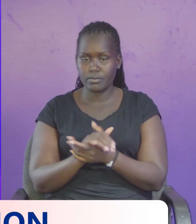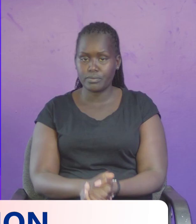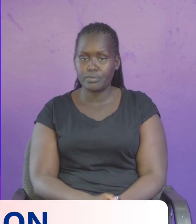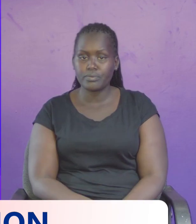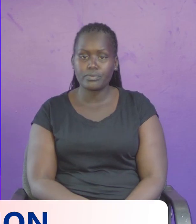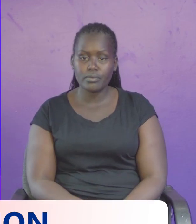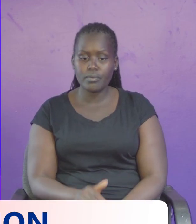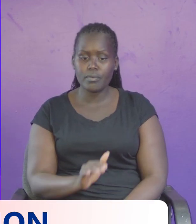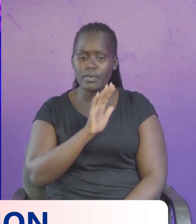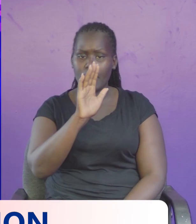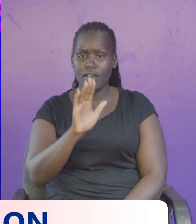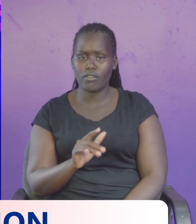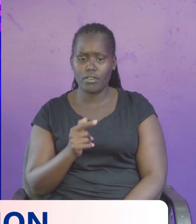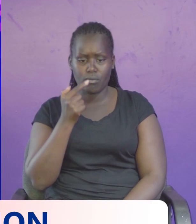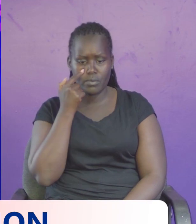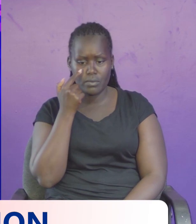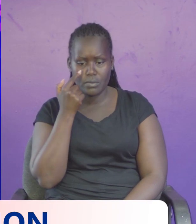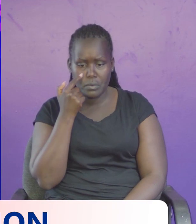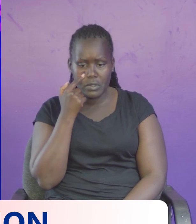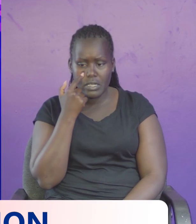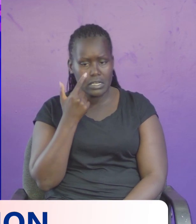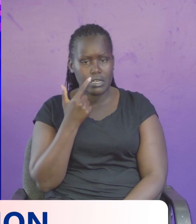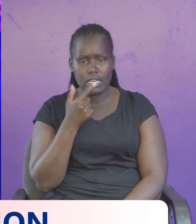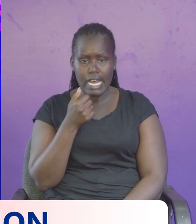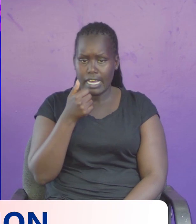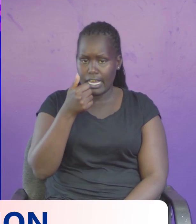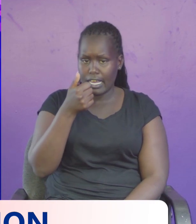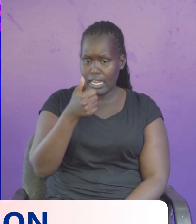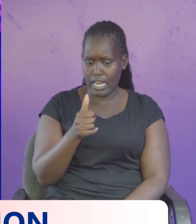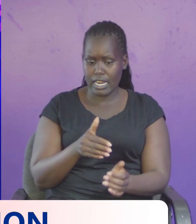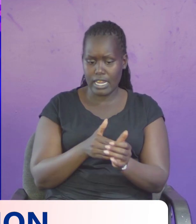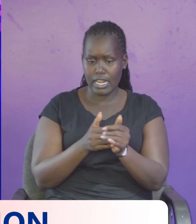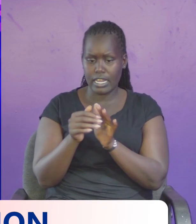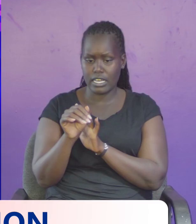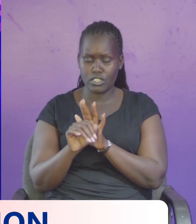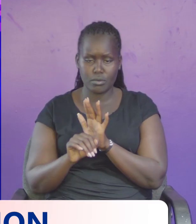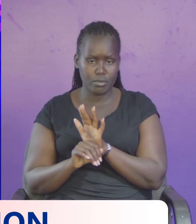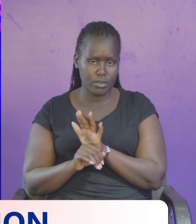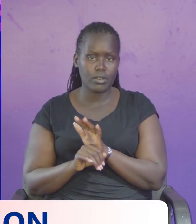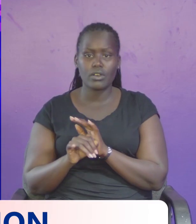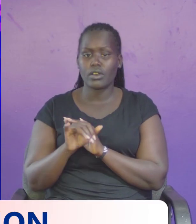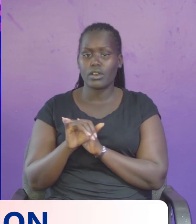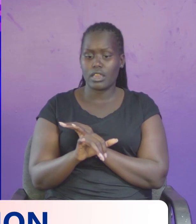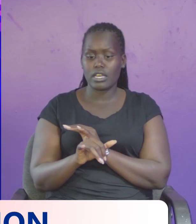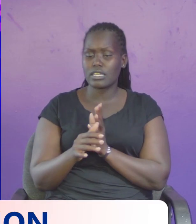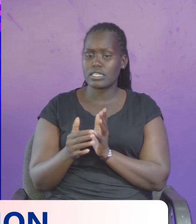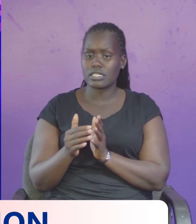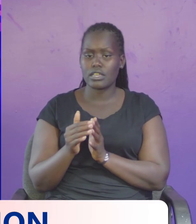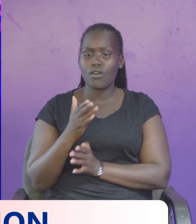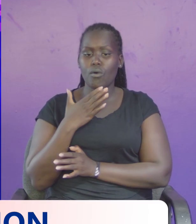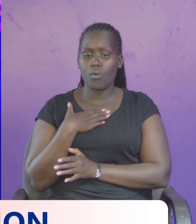I've never seen any regime, let me call it so, Right. that has ever wanted to